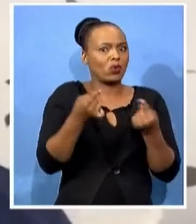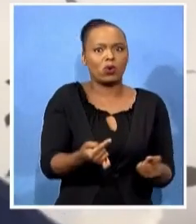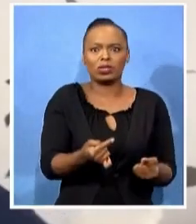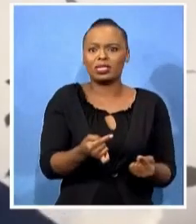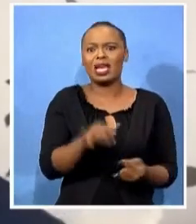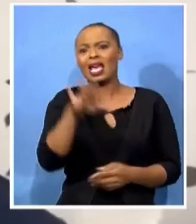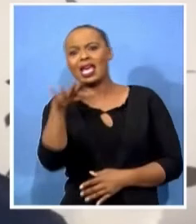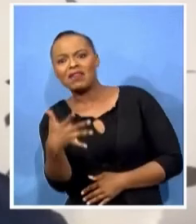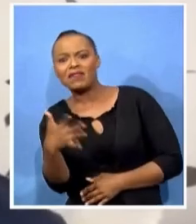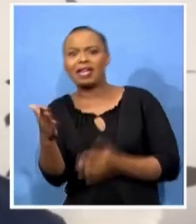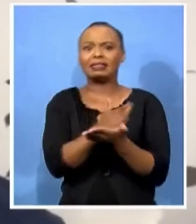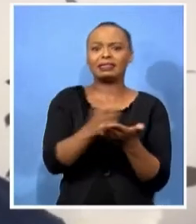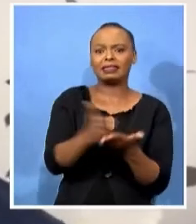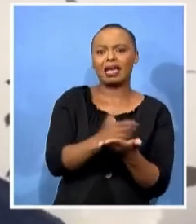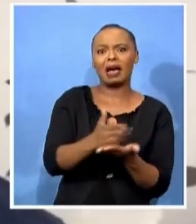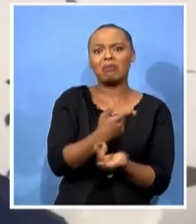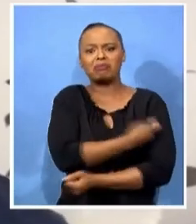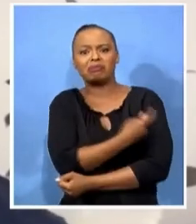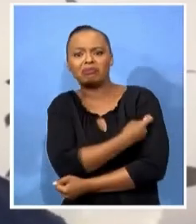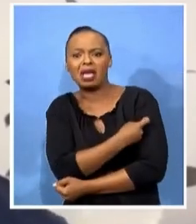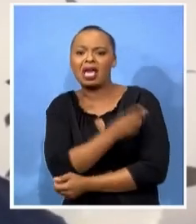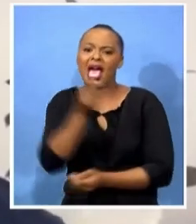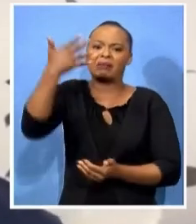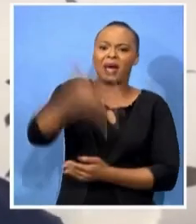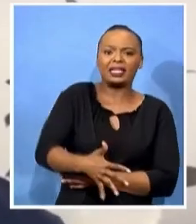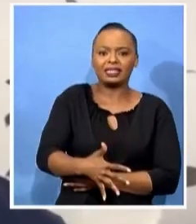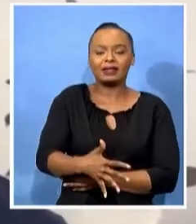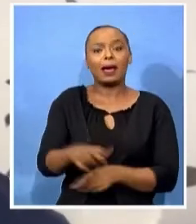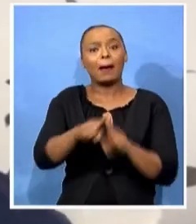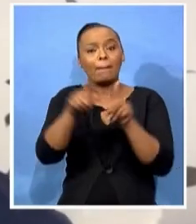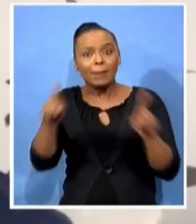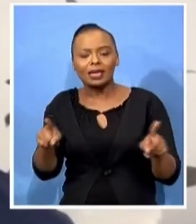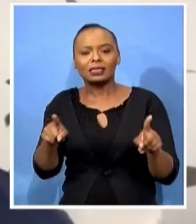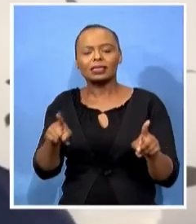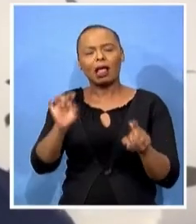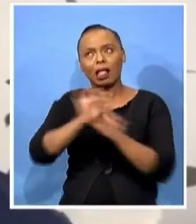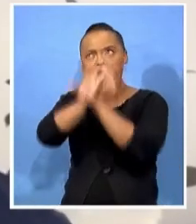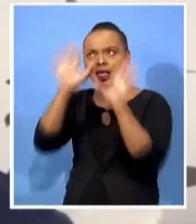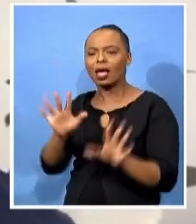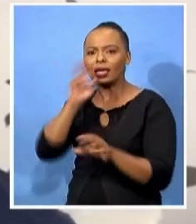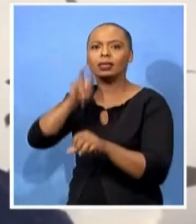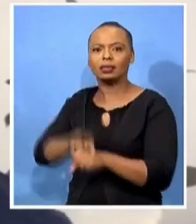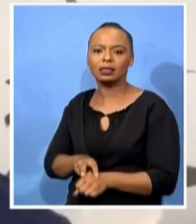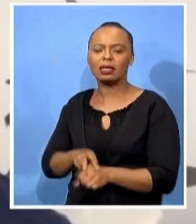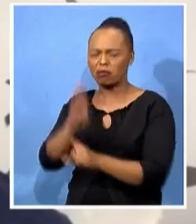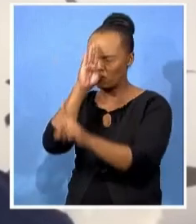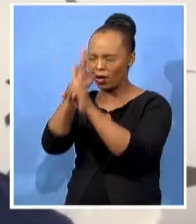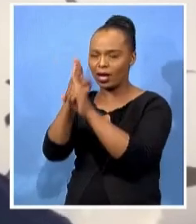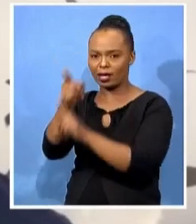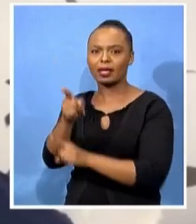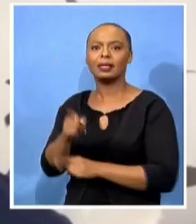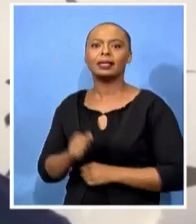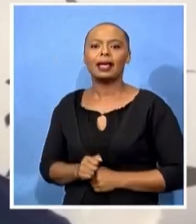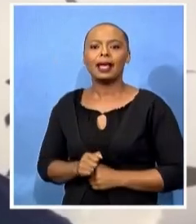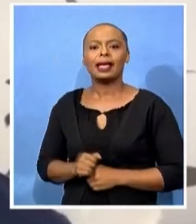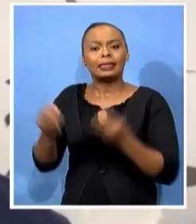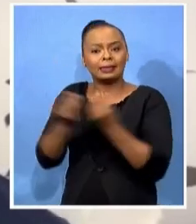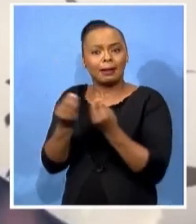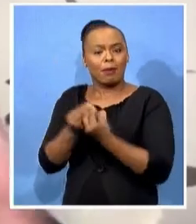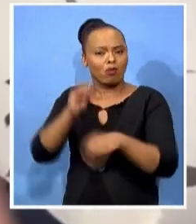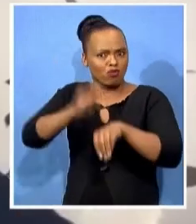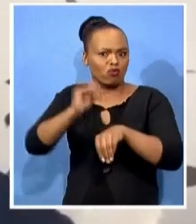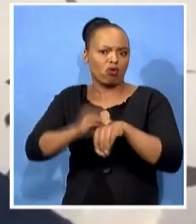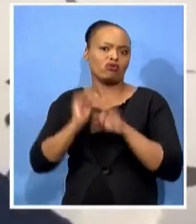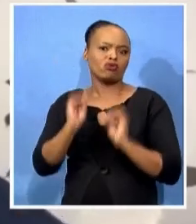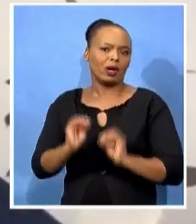expensive. But more critically, sir, the problem here is that also, surely South Africa's entire priority should